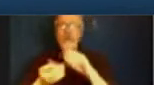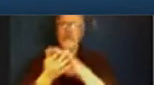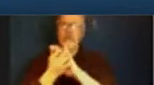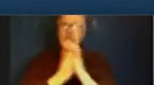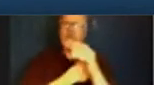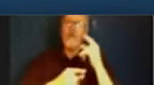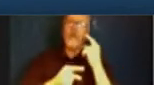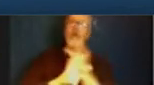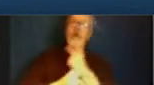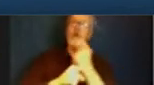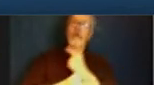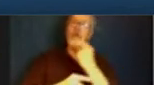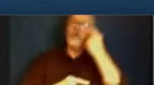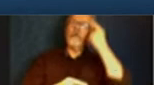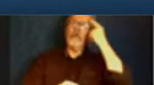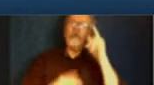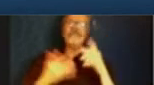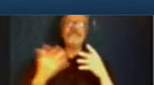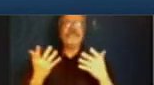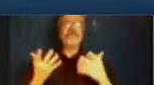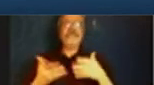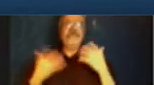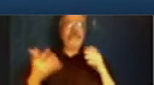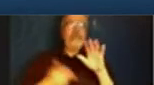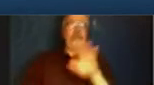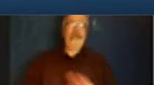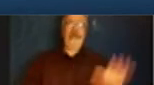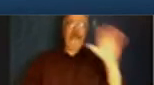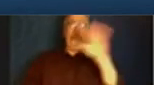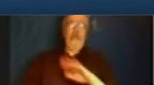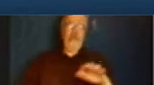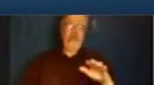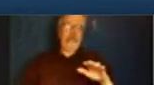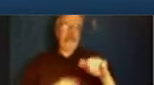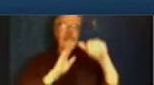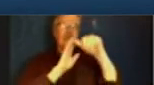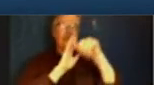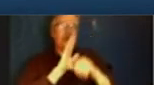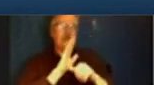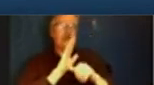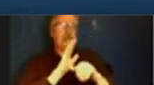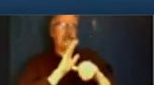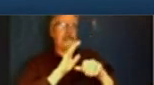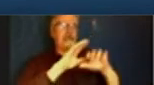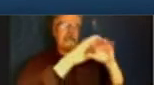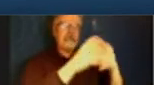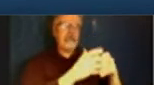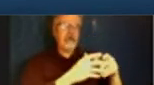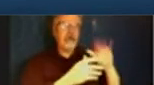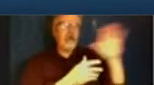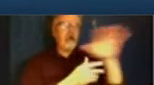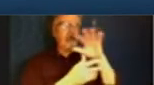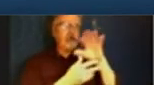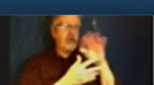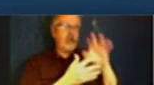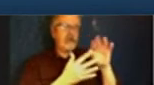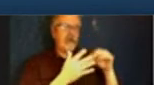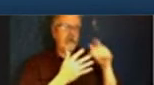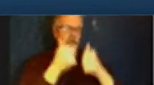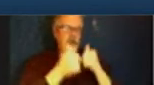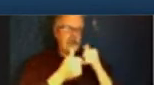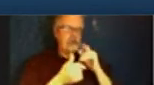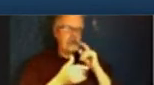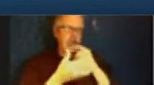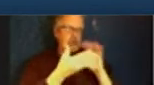elective surgeries and do necessary work. That's an ongoing discussion. We're not there today, but we